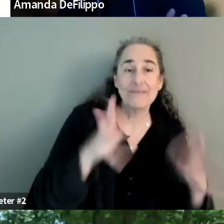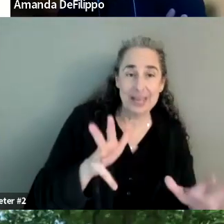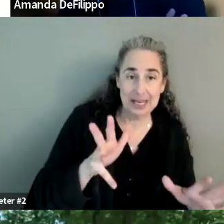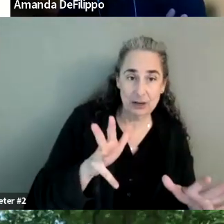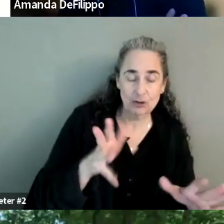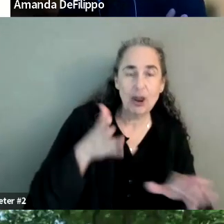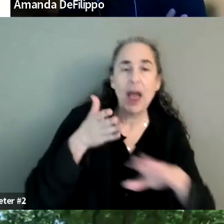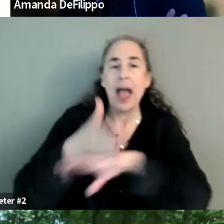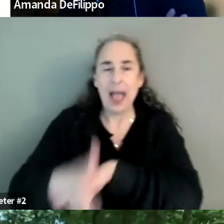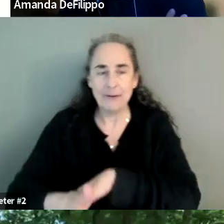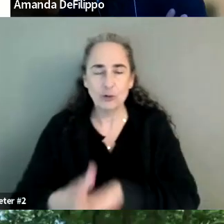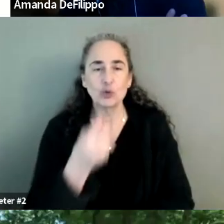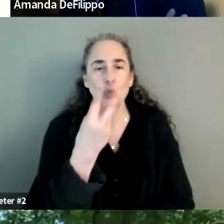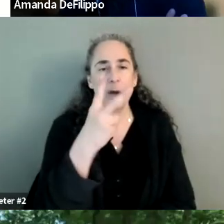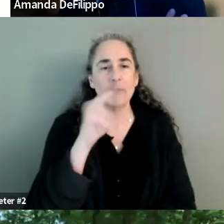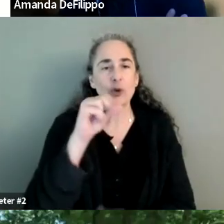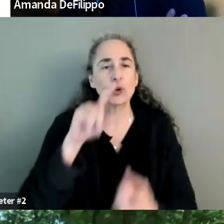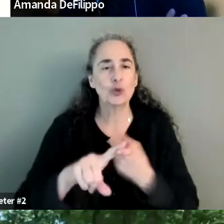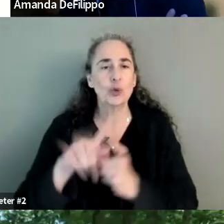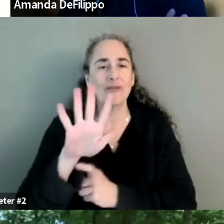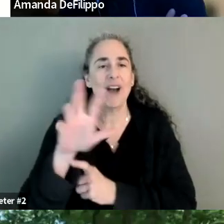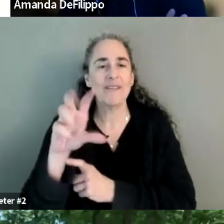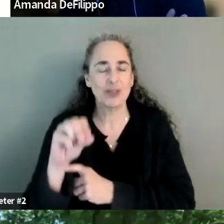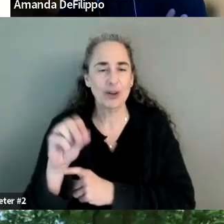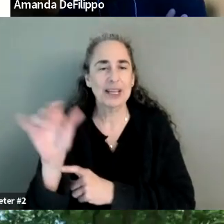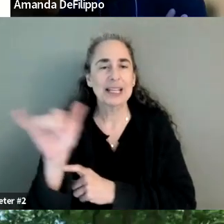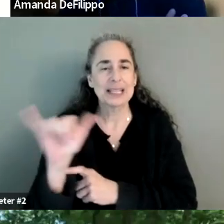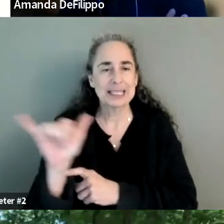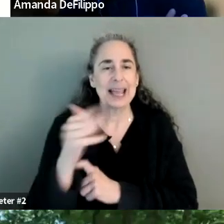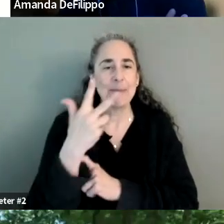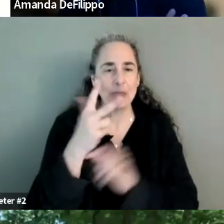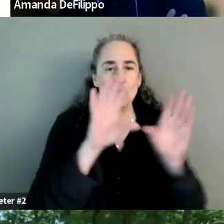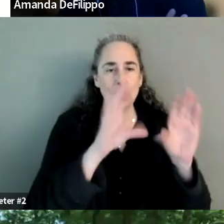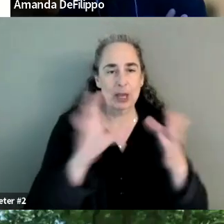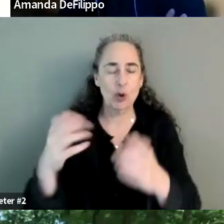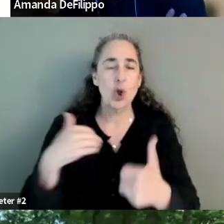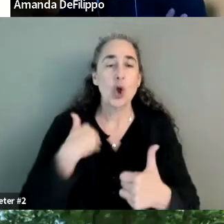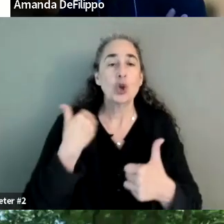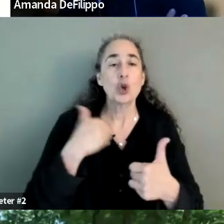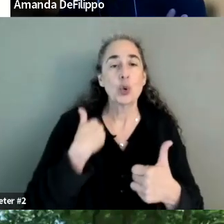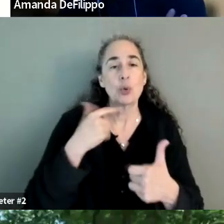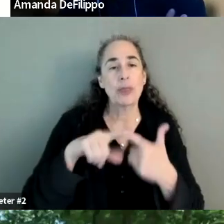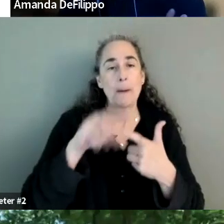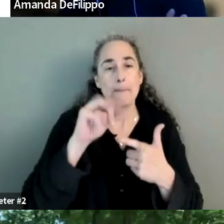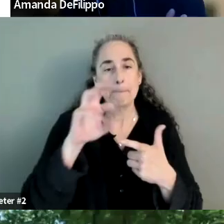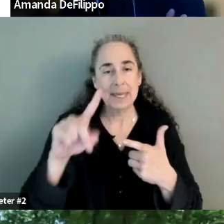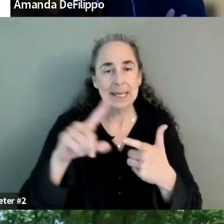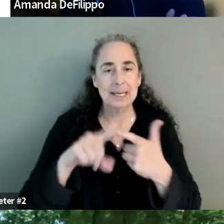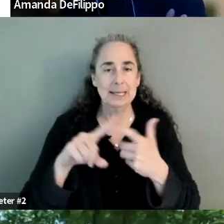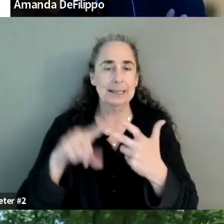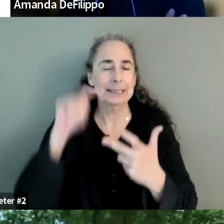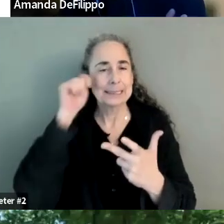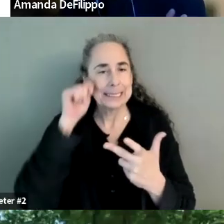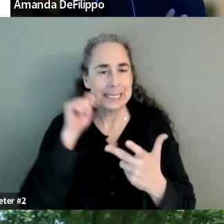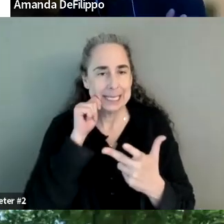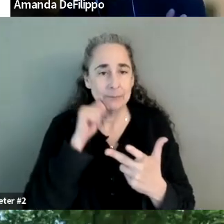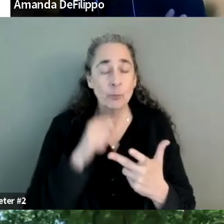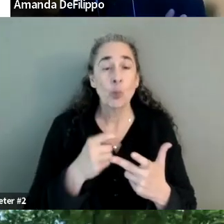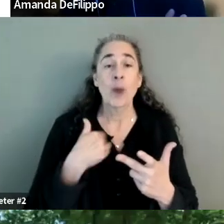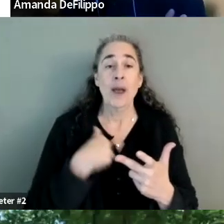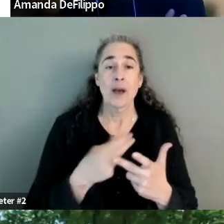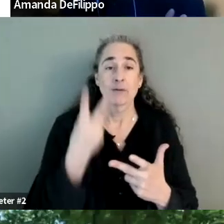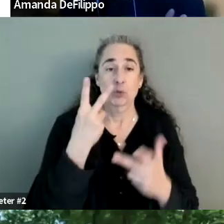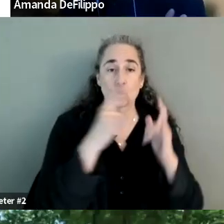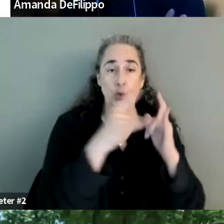to 5:30, and it serves the same 3 groups, youth, mid, and teen. We have 2 camps